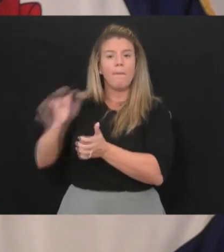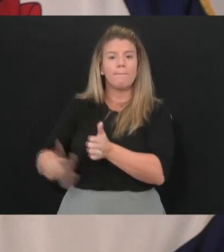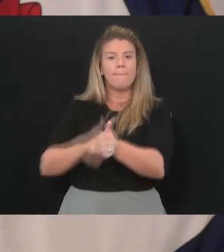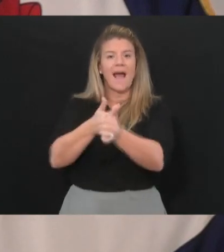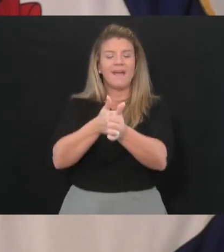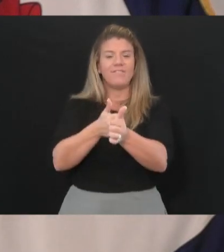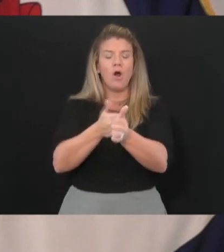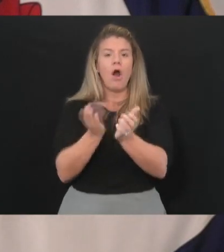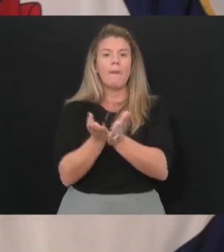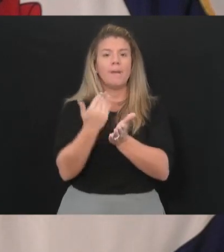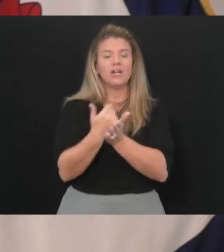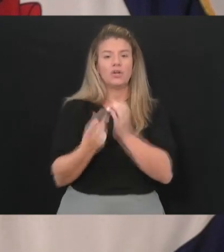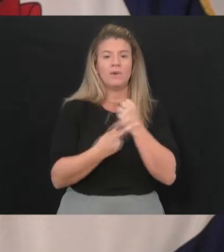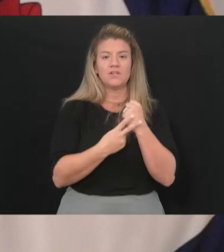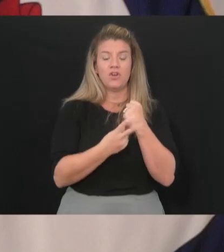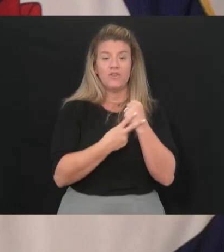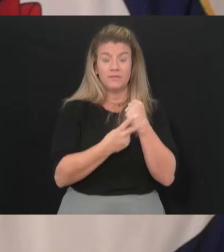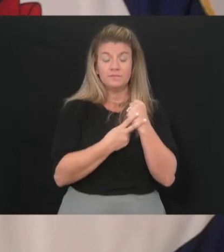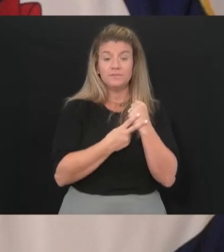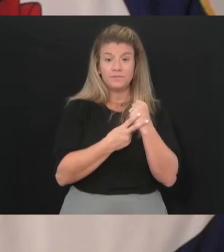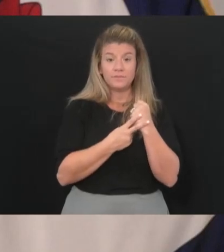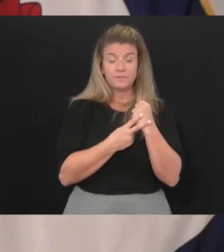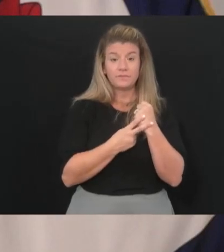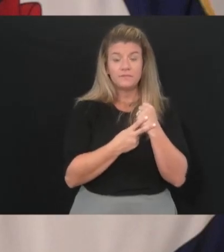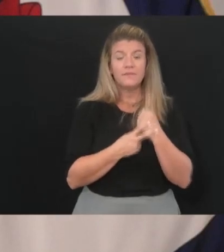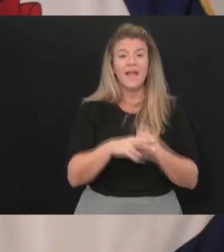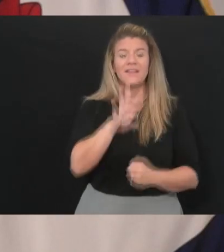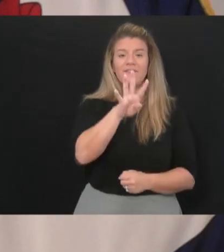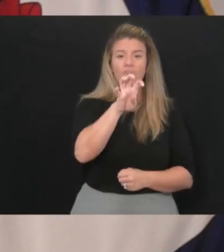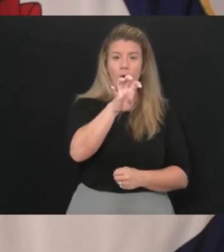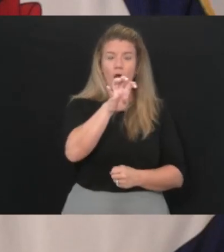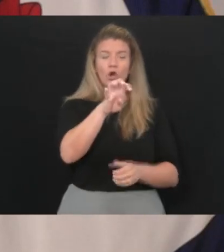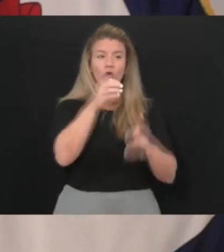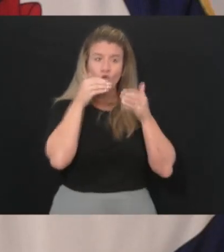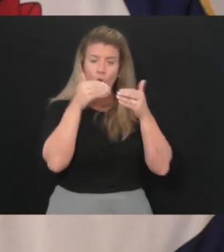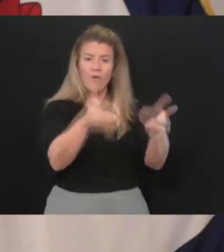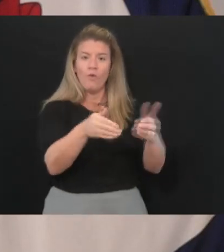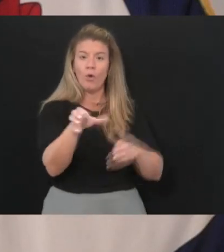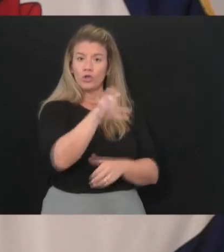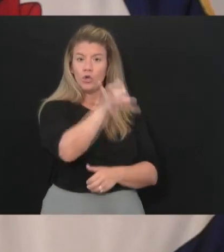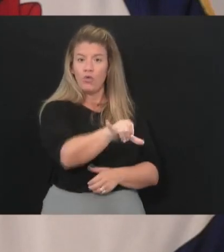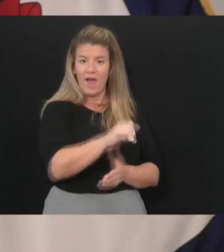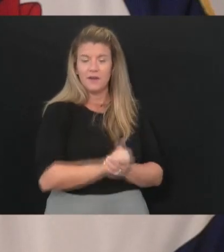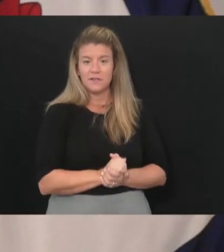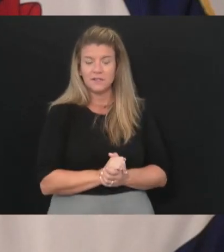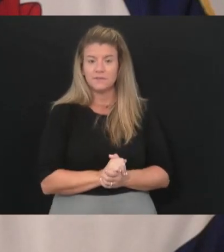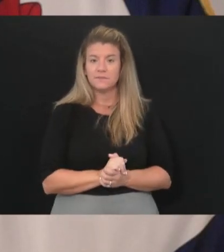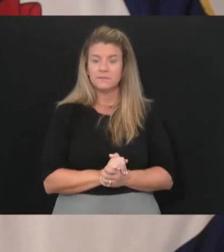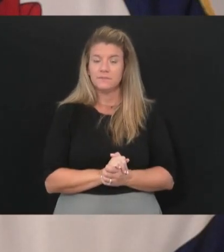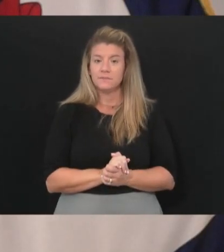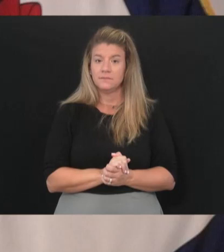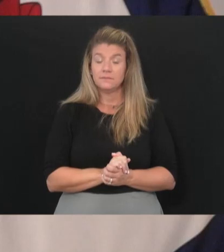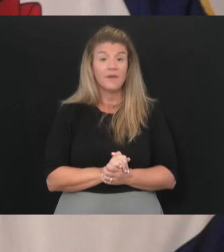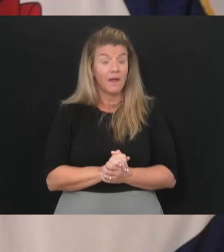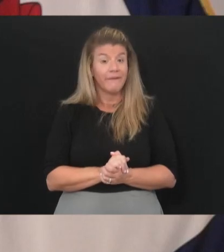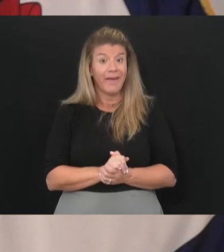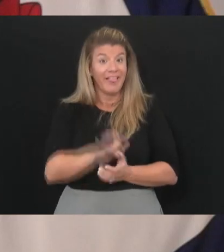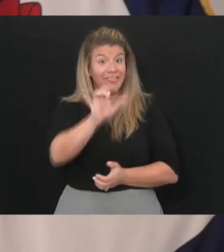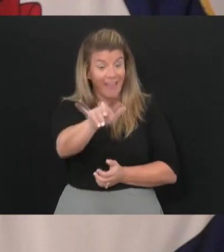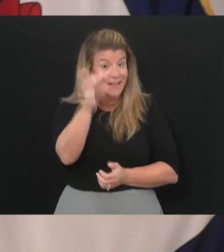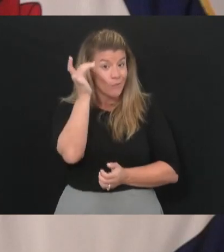reserve that we had and $400 to go forward to do just this. That's why we did